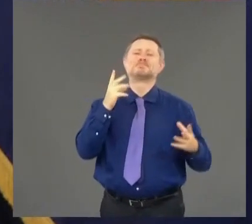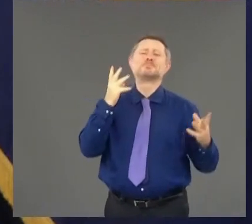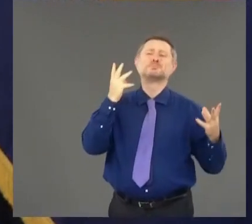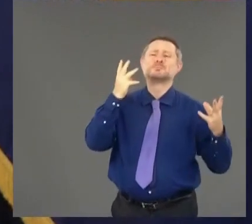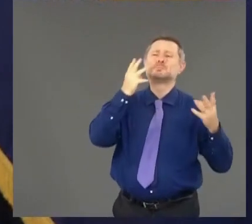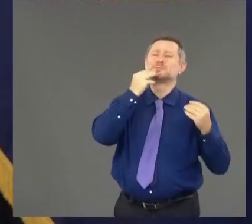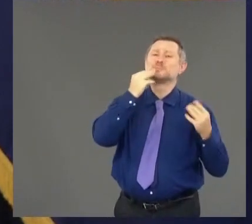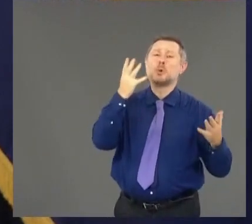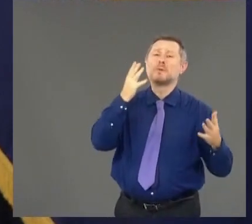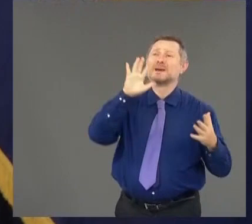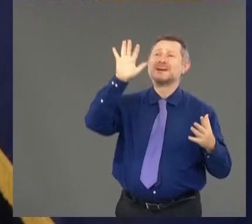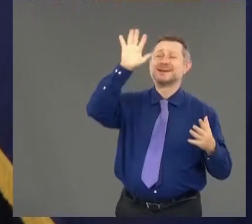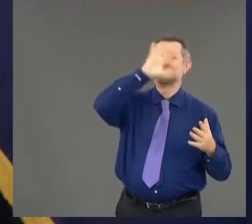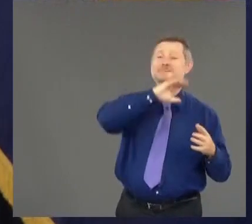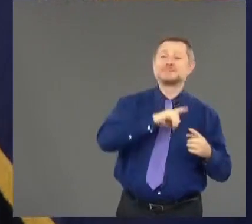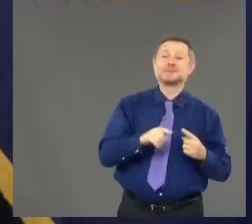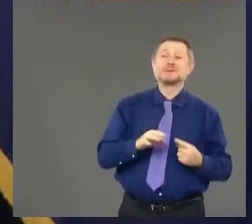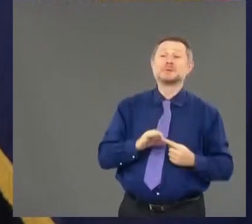characteristic of all of this is